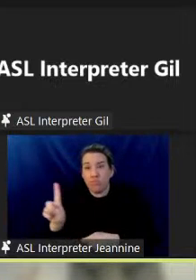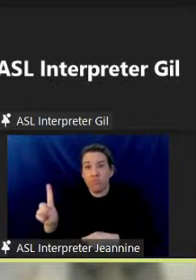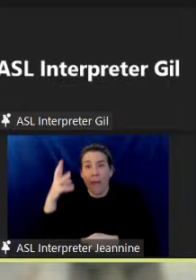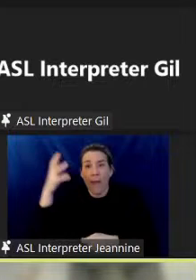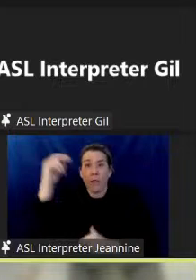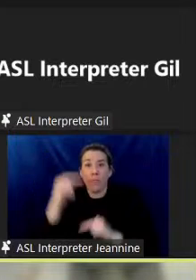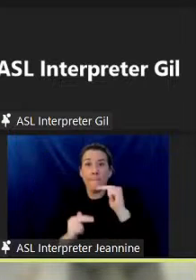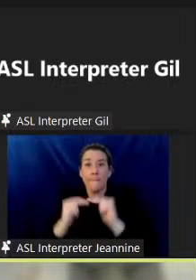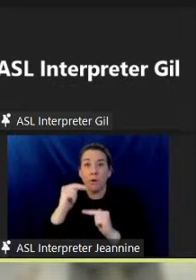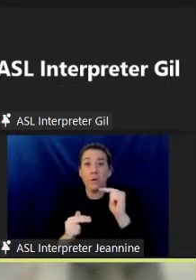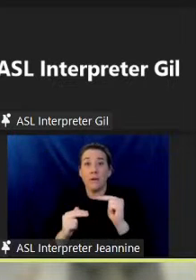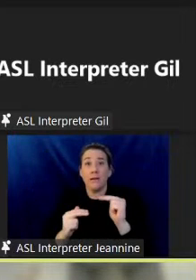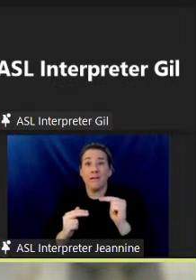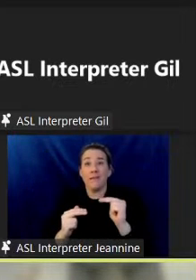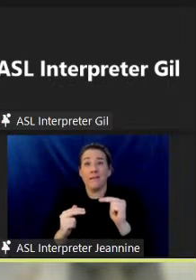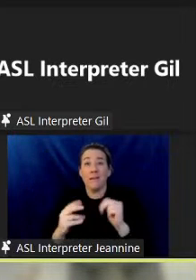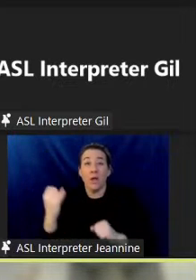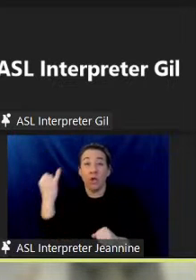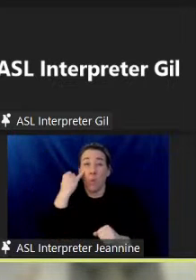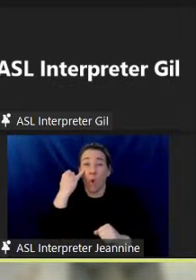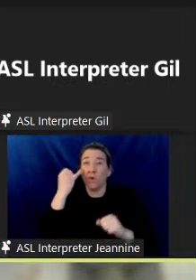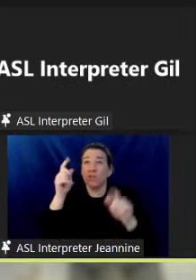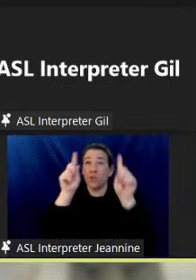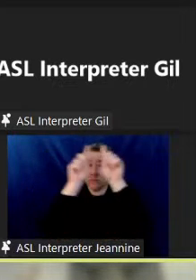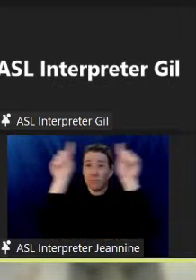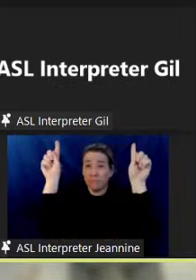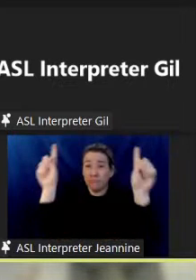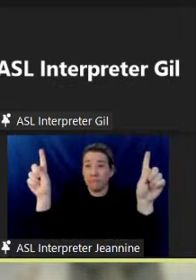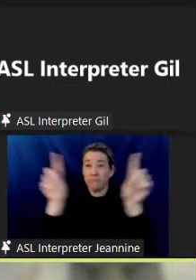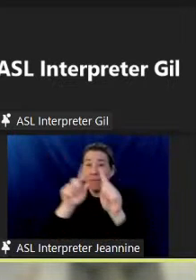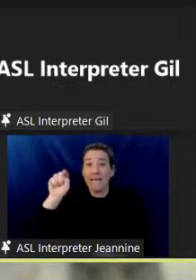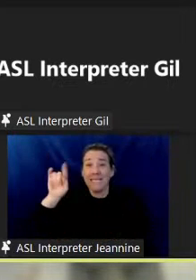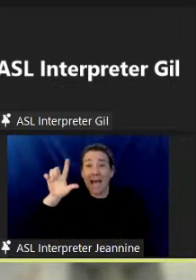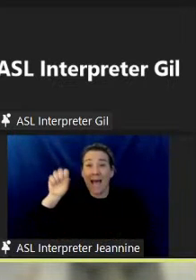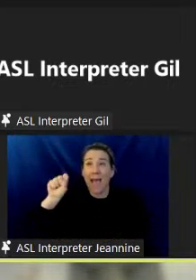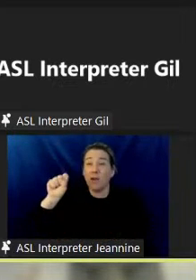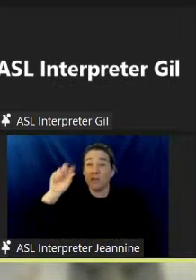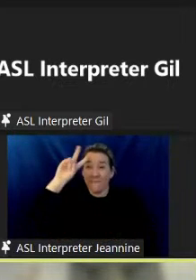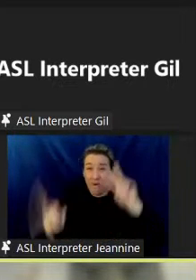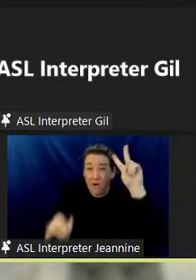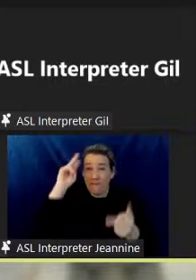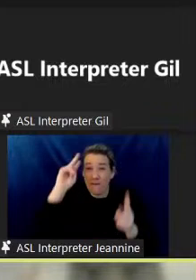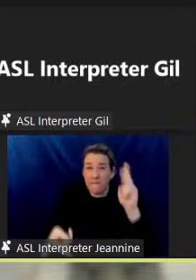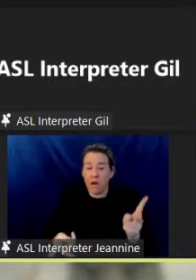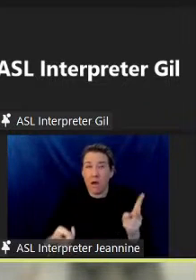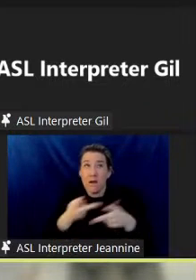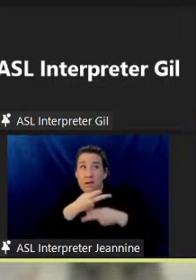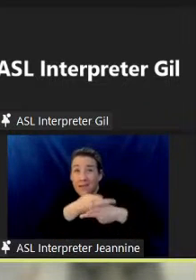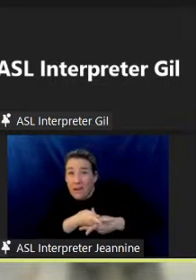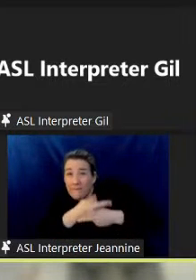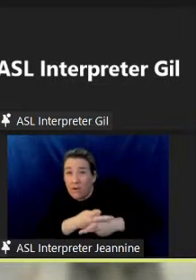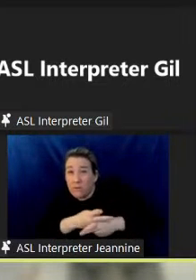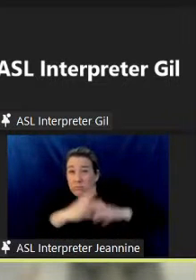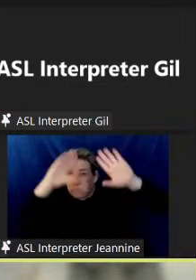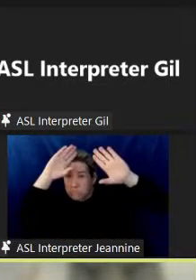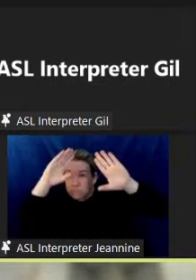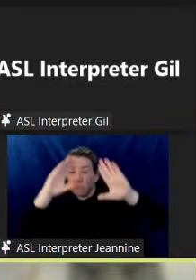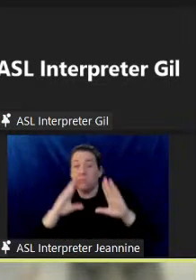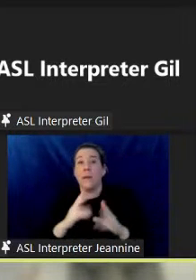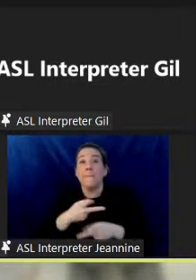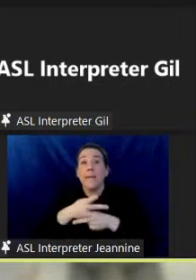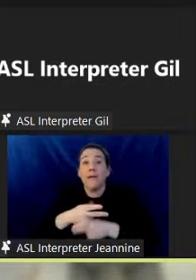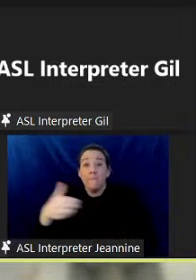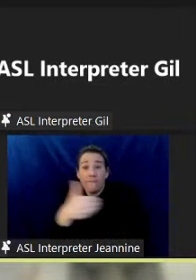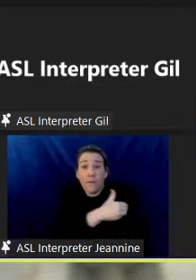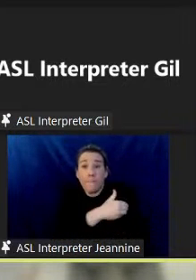Spanish tiles on the roof or something else that may have come loose, you want to be careful you don't get hit by something like that. Watch out for power